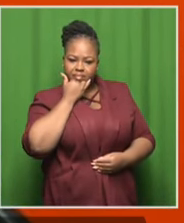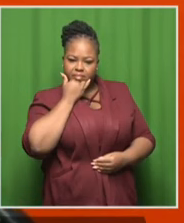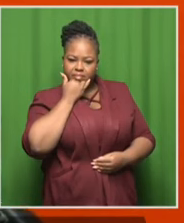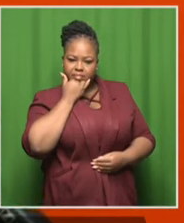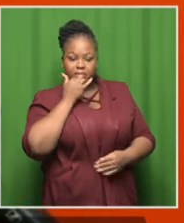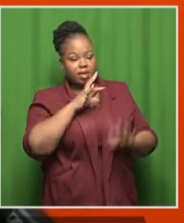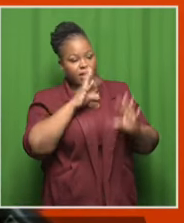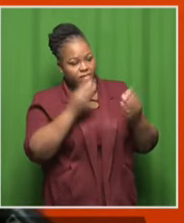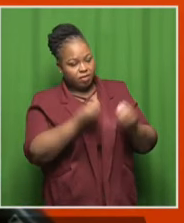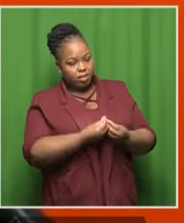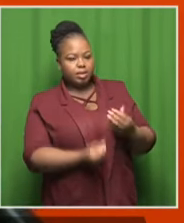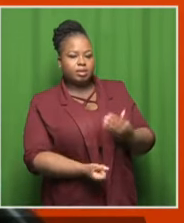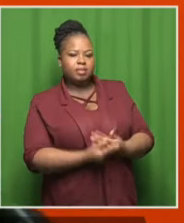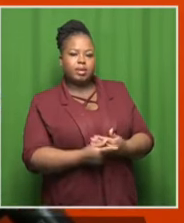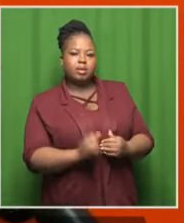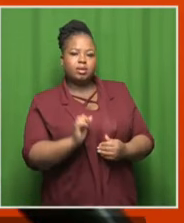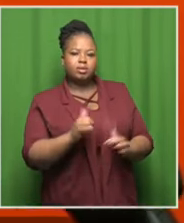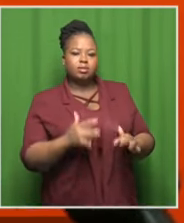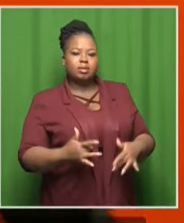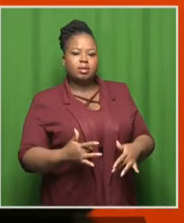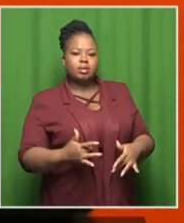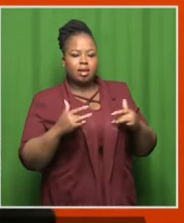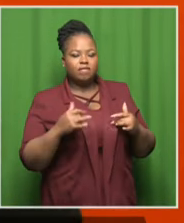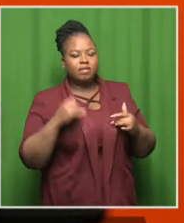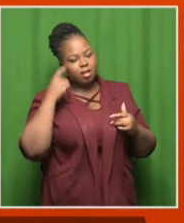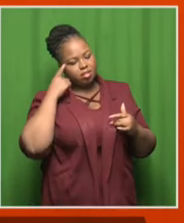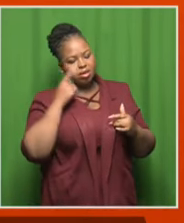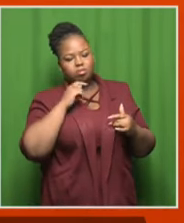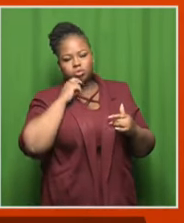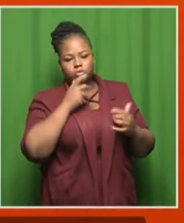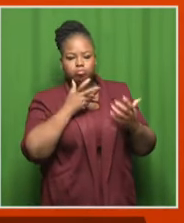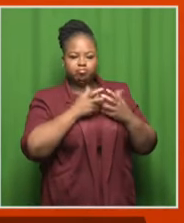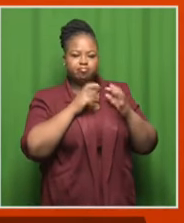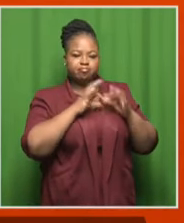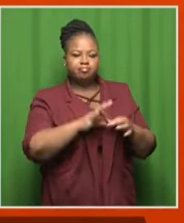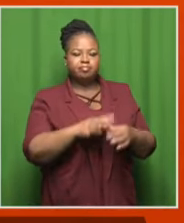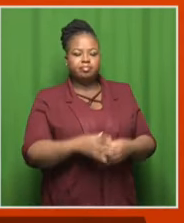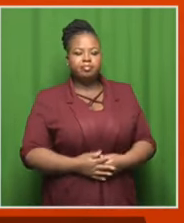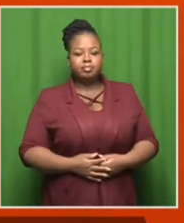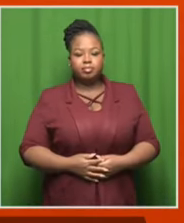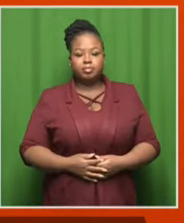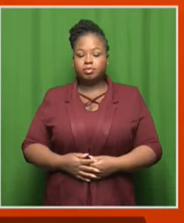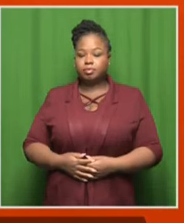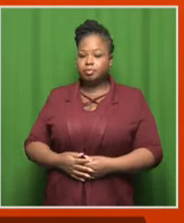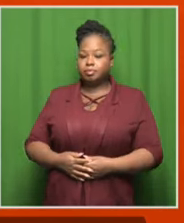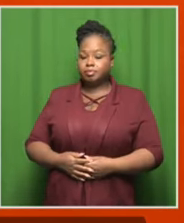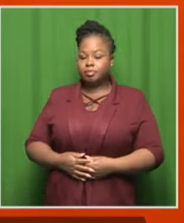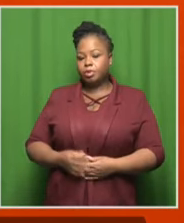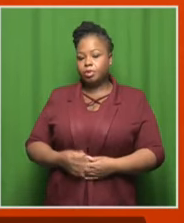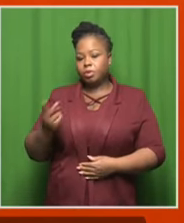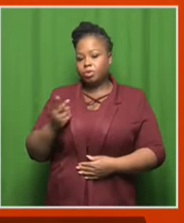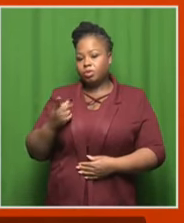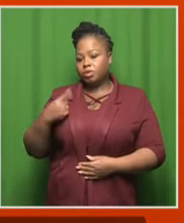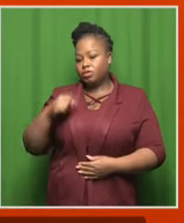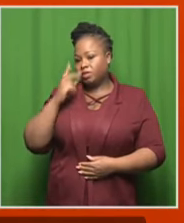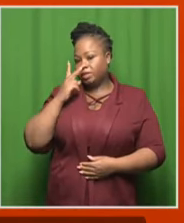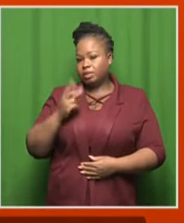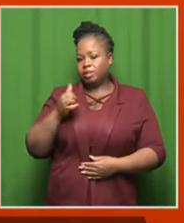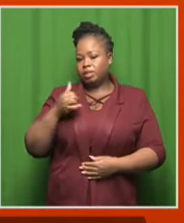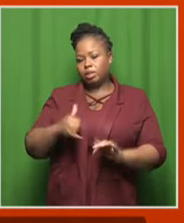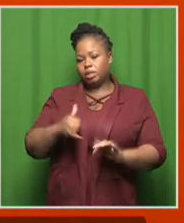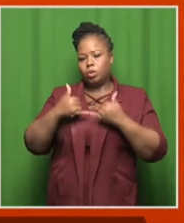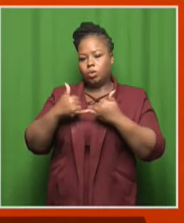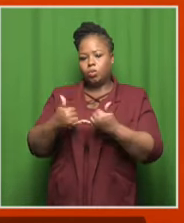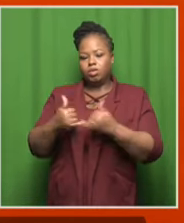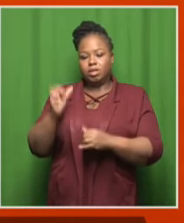what has happened in his life. I think he thoroughly deserved it. And then if we just look at the awards last night, you